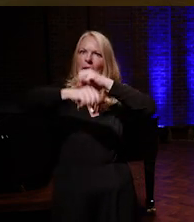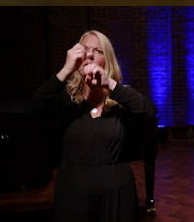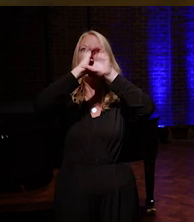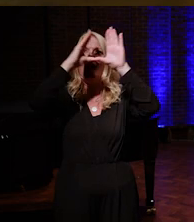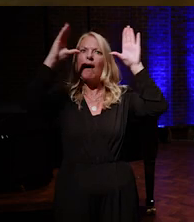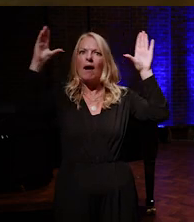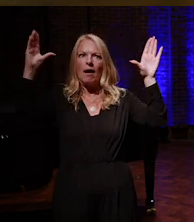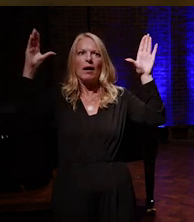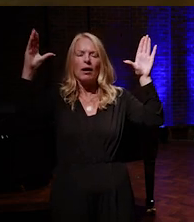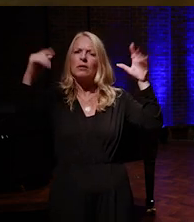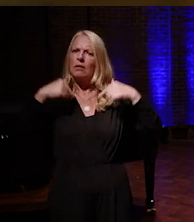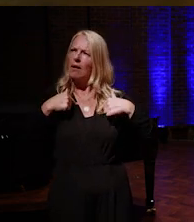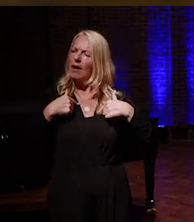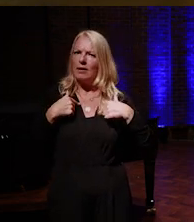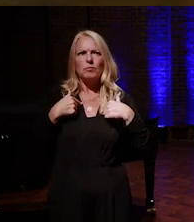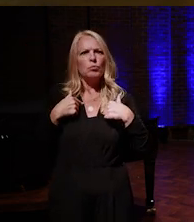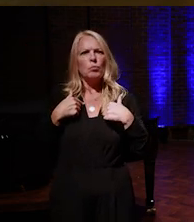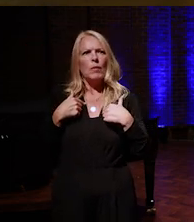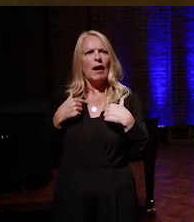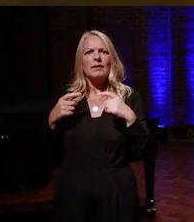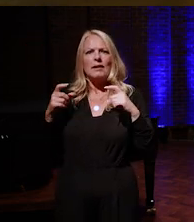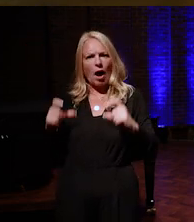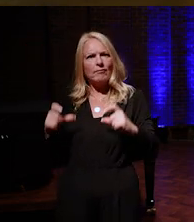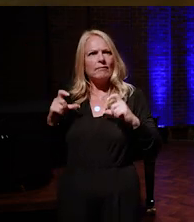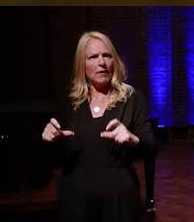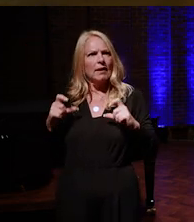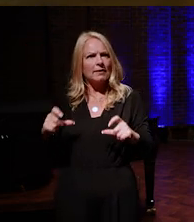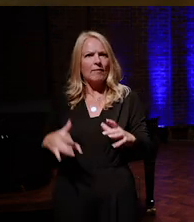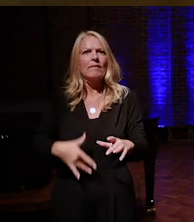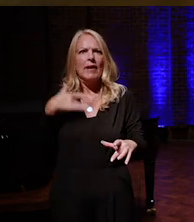so much comfort in times of stress and anxiety.